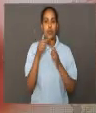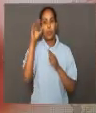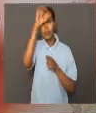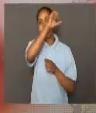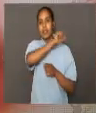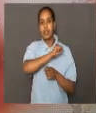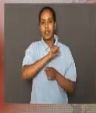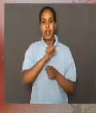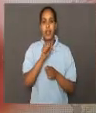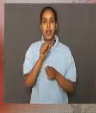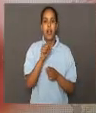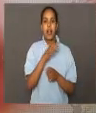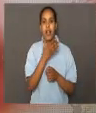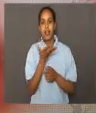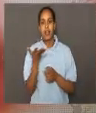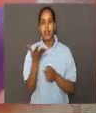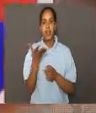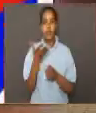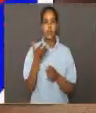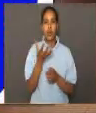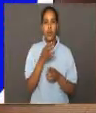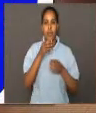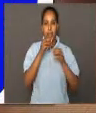predict relative solubility.